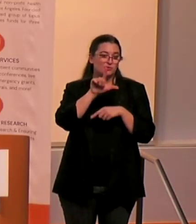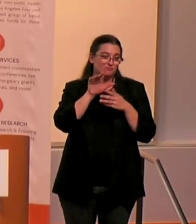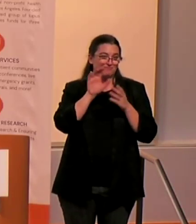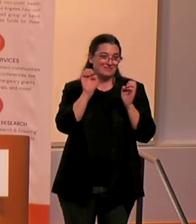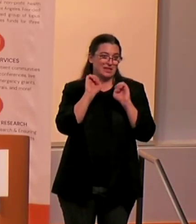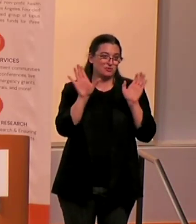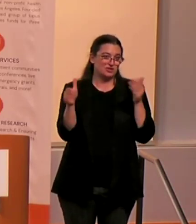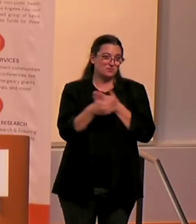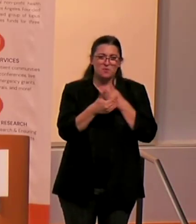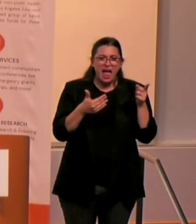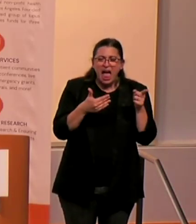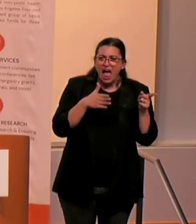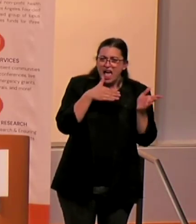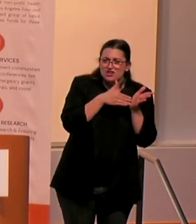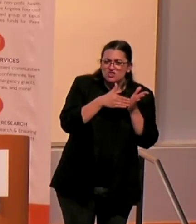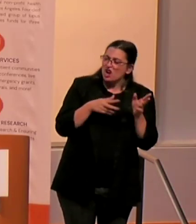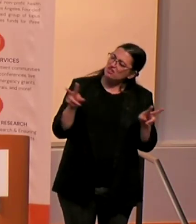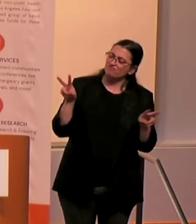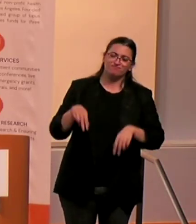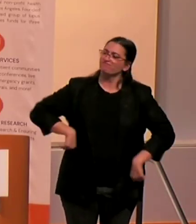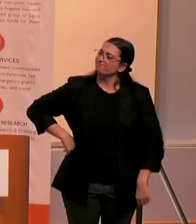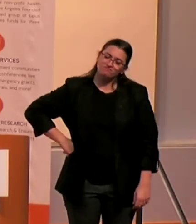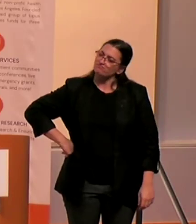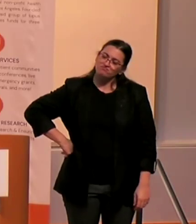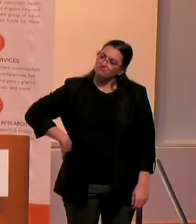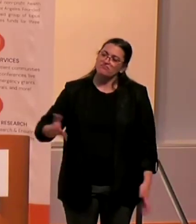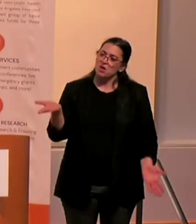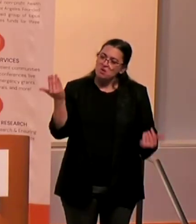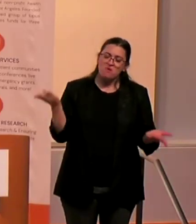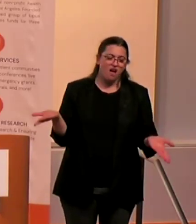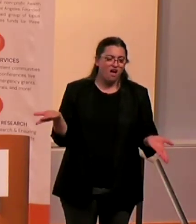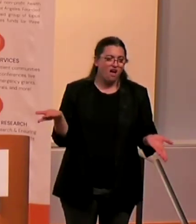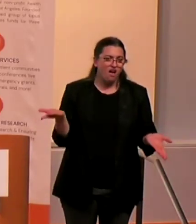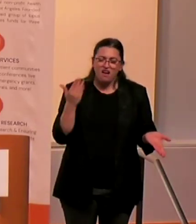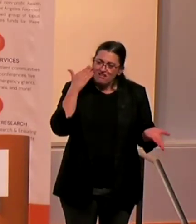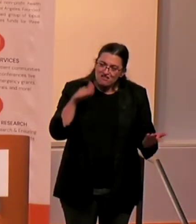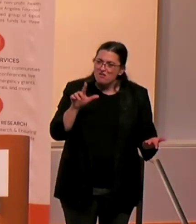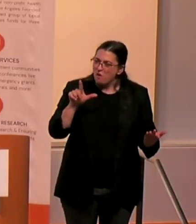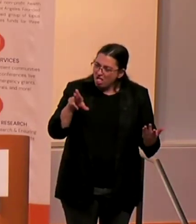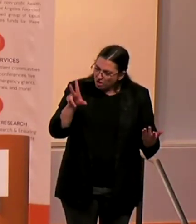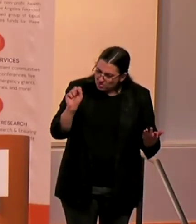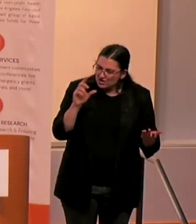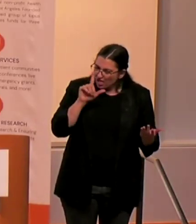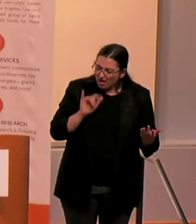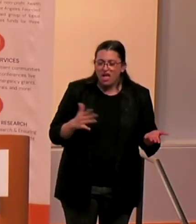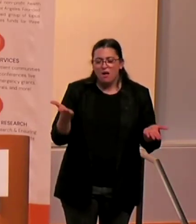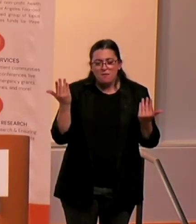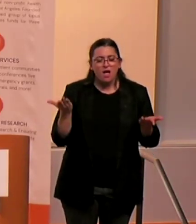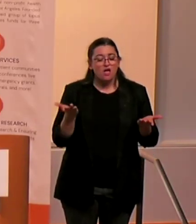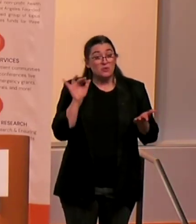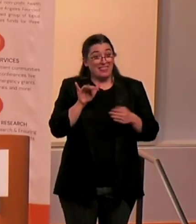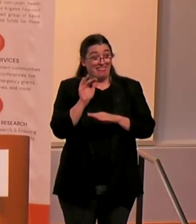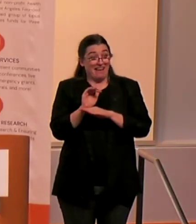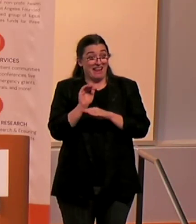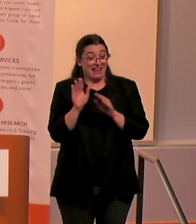was just shaking his head like, these people, how can they not see it? Wow. I got admitted that night, and the